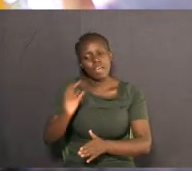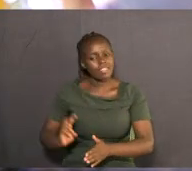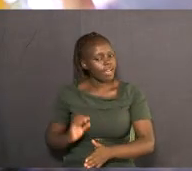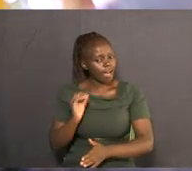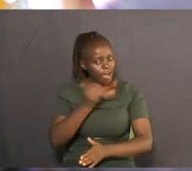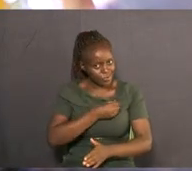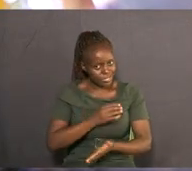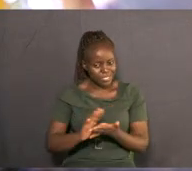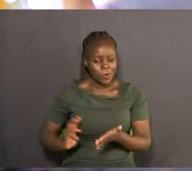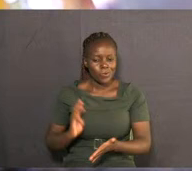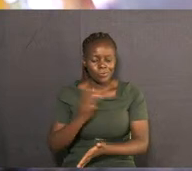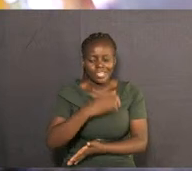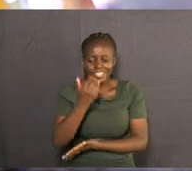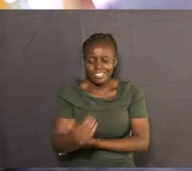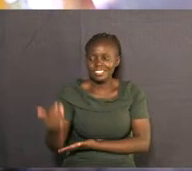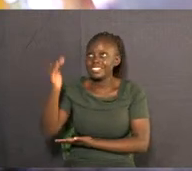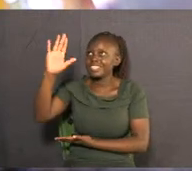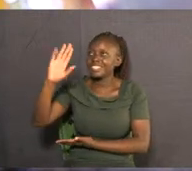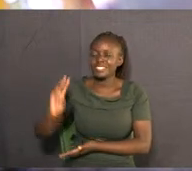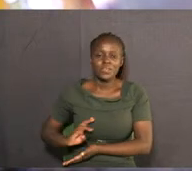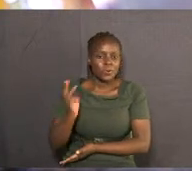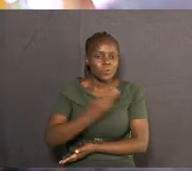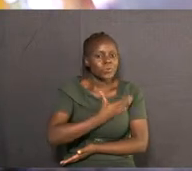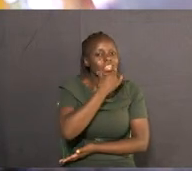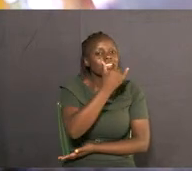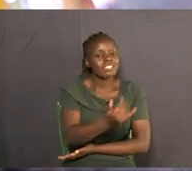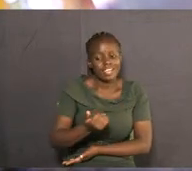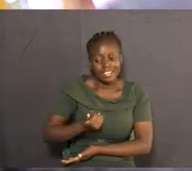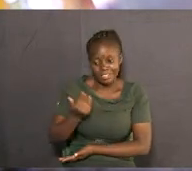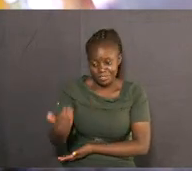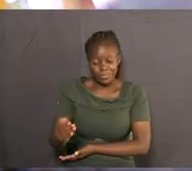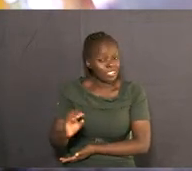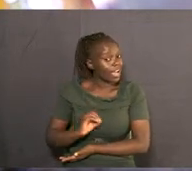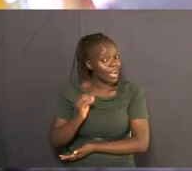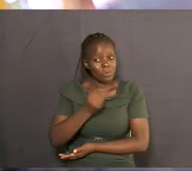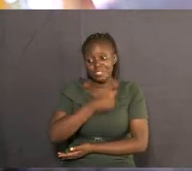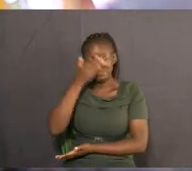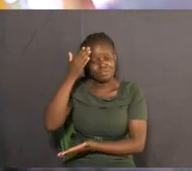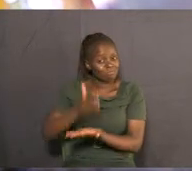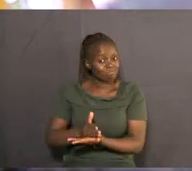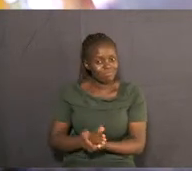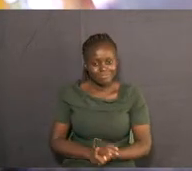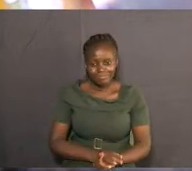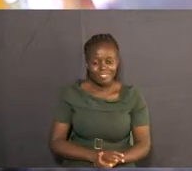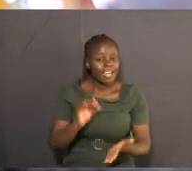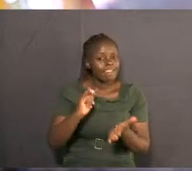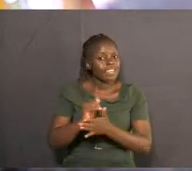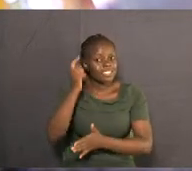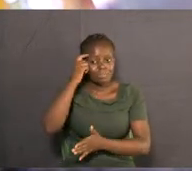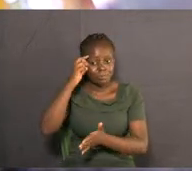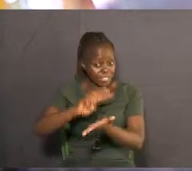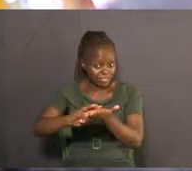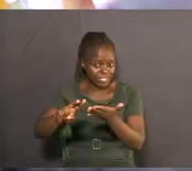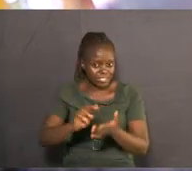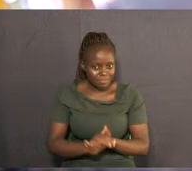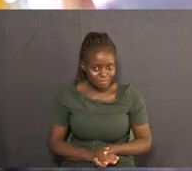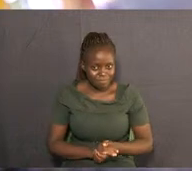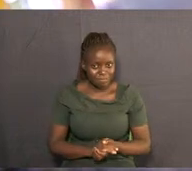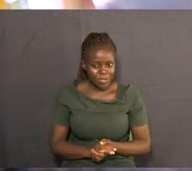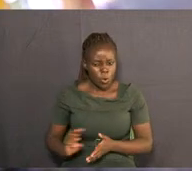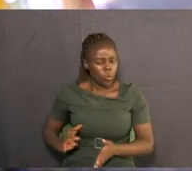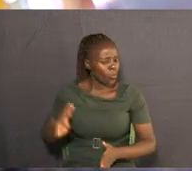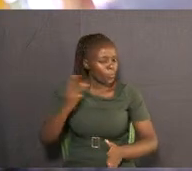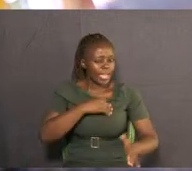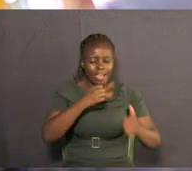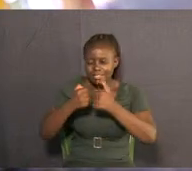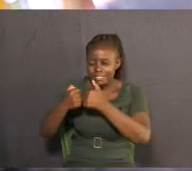his sons and daughters. That was one of our memory verses in our spiritual emphasis campaign. We are challenged